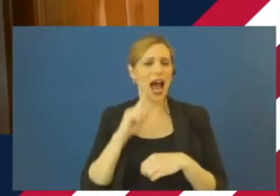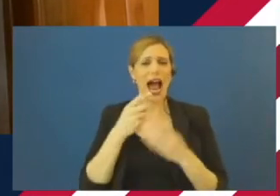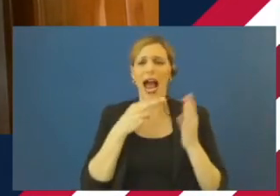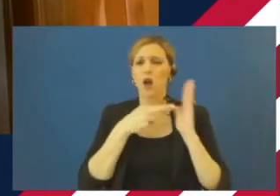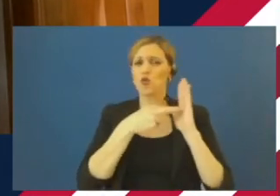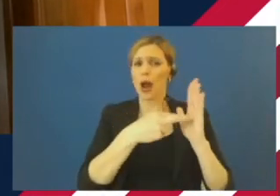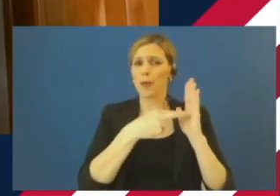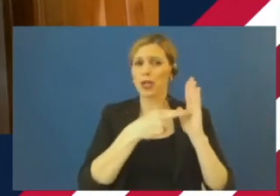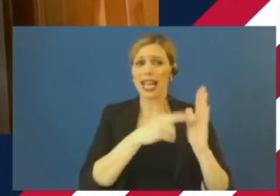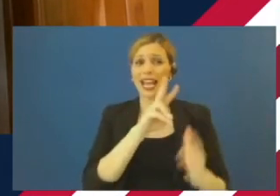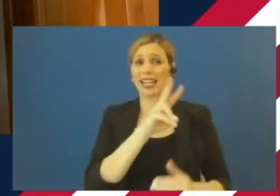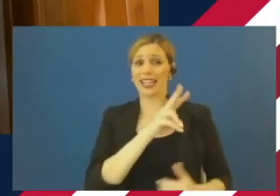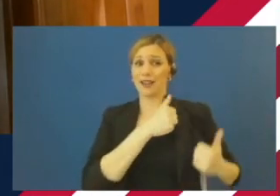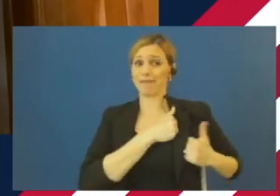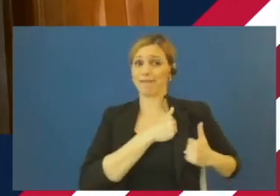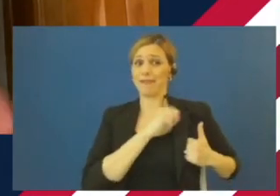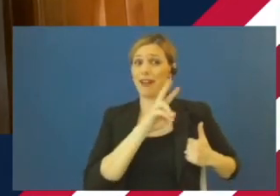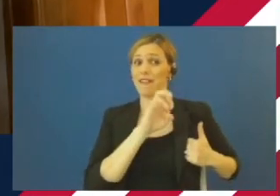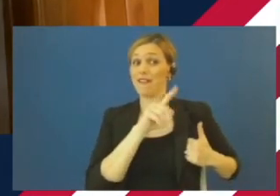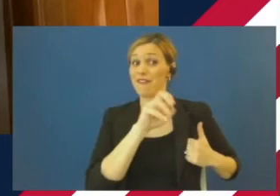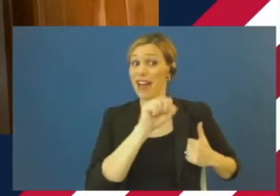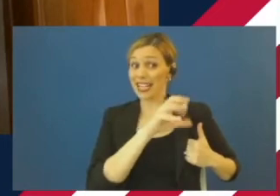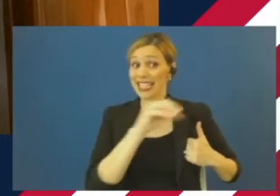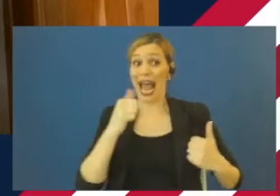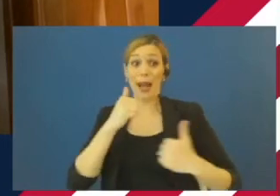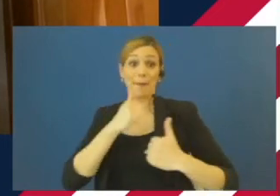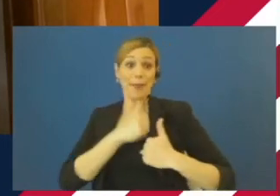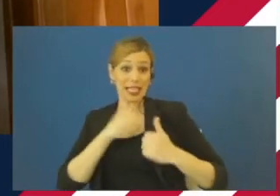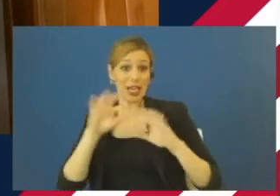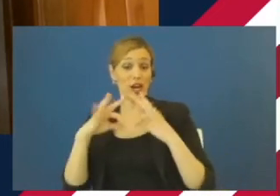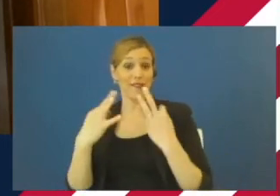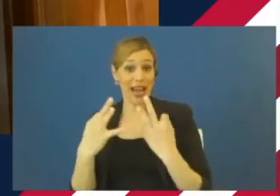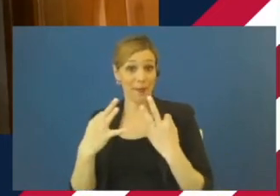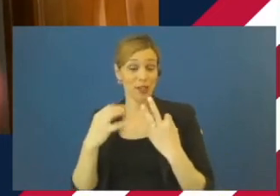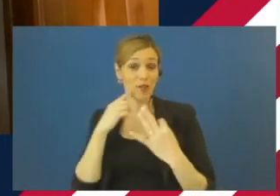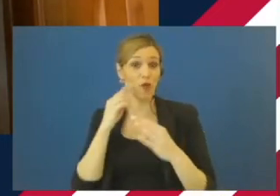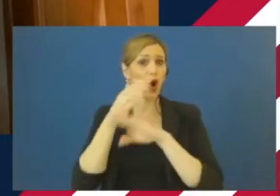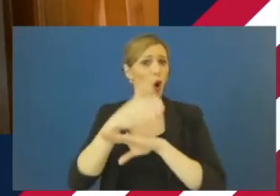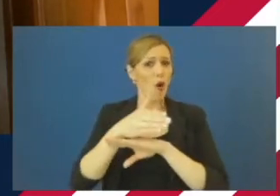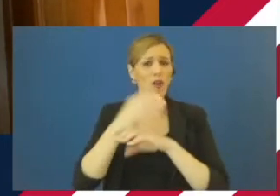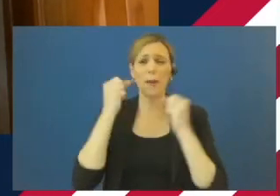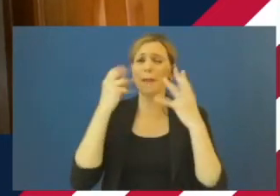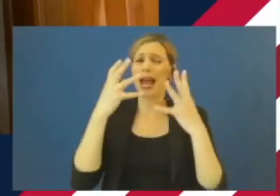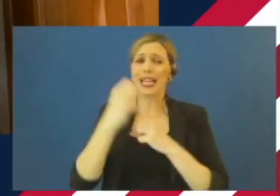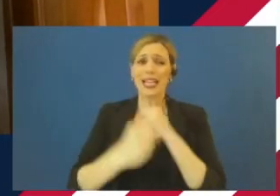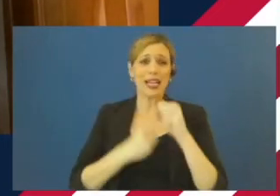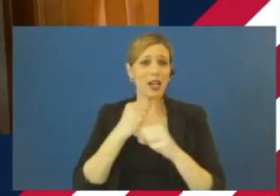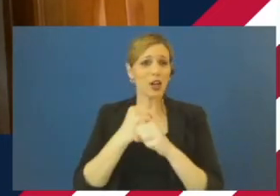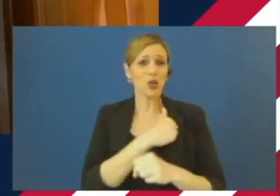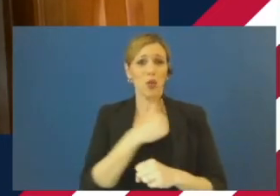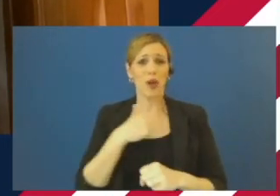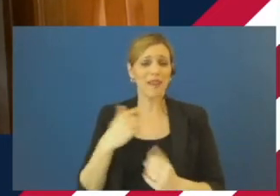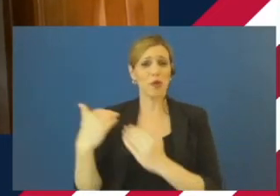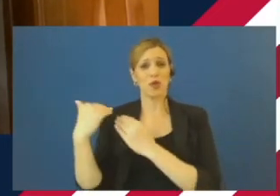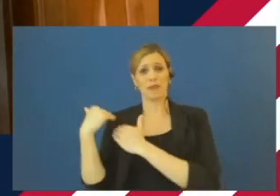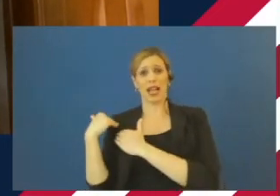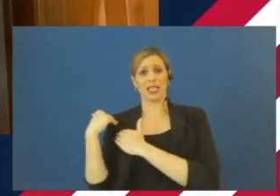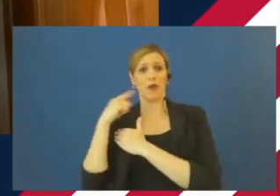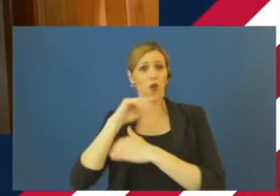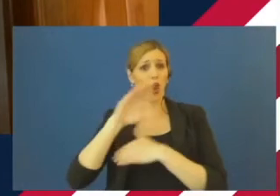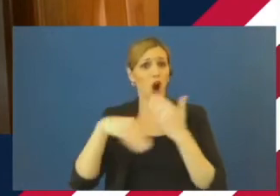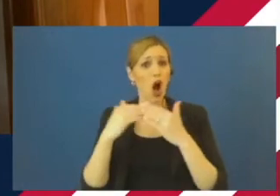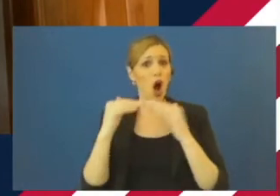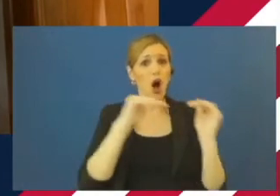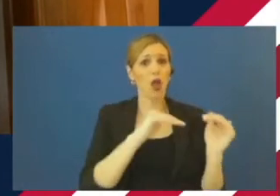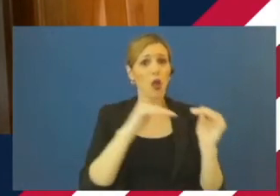our military families. For over 20 years, we've been carrying the nation's wars on our families' backs through sustained warfare with impacts that